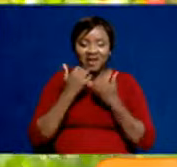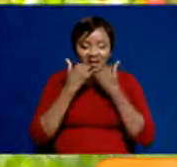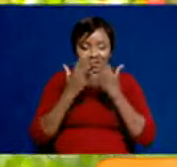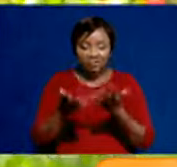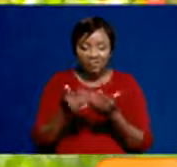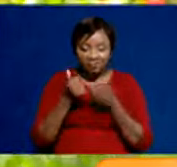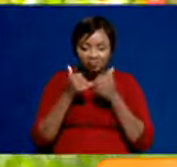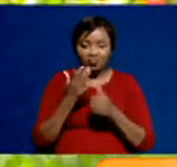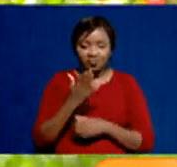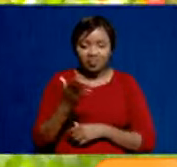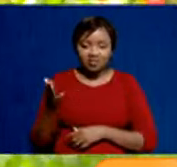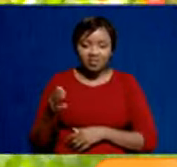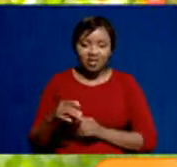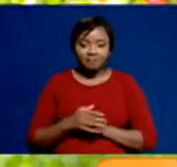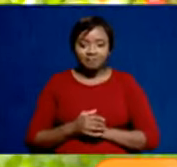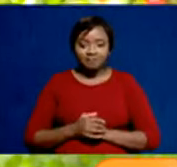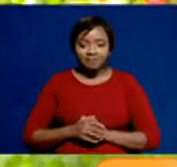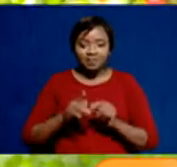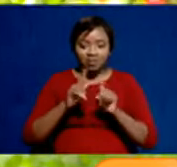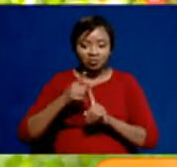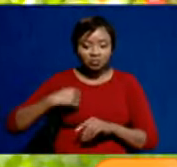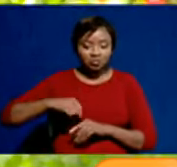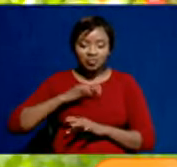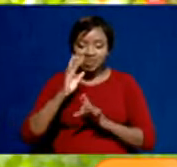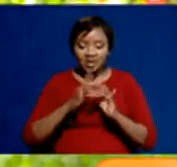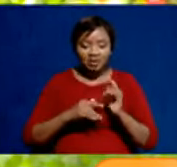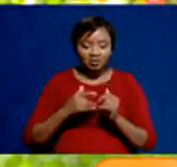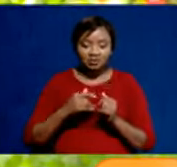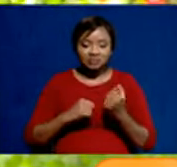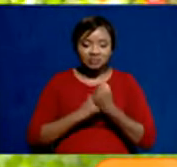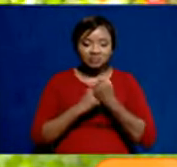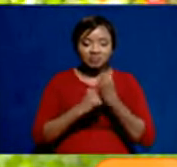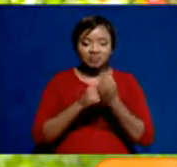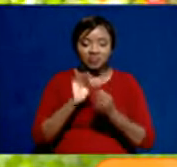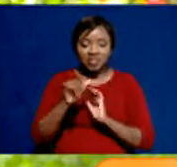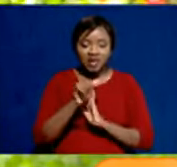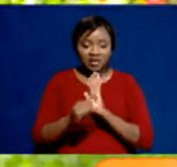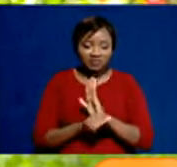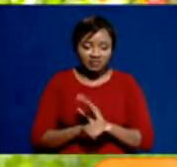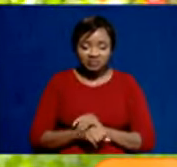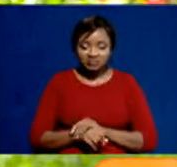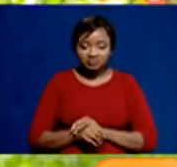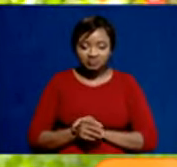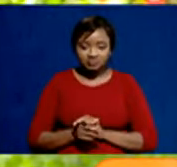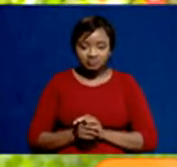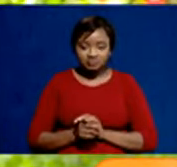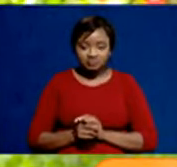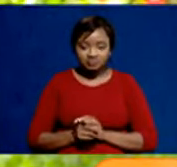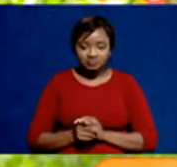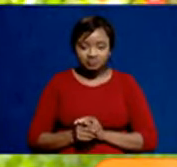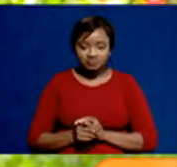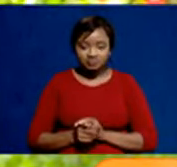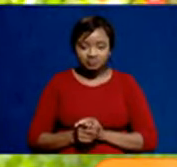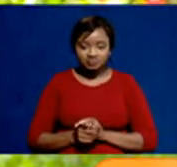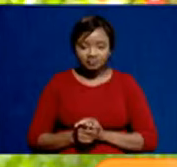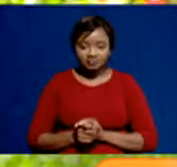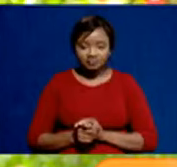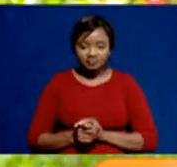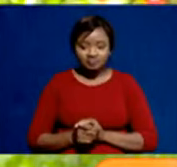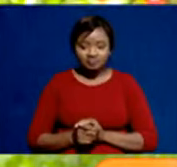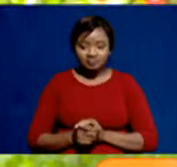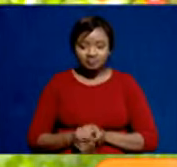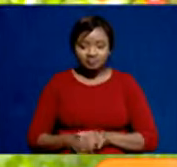and we should not carry their agenda. Yeah. Let me ask you, if you were to single out the question of cost of living, I mean,